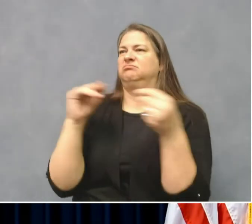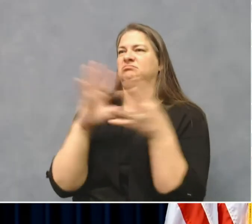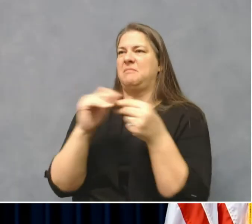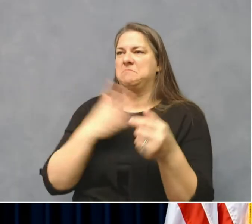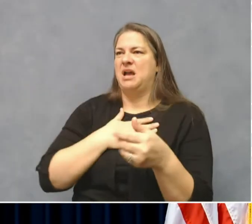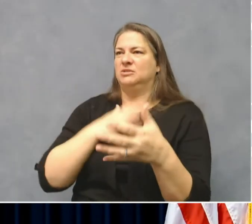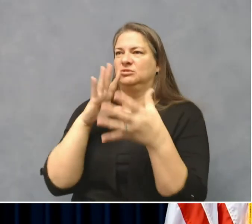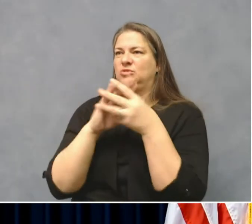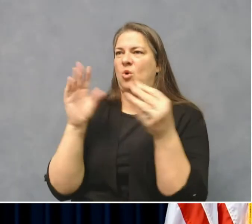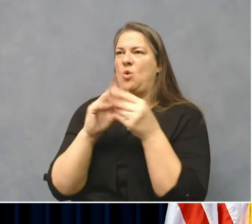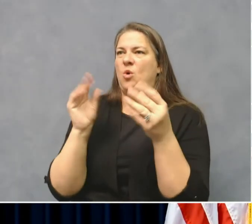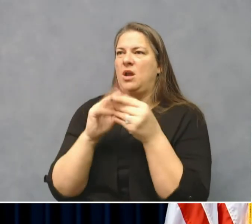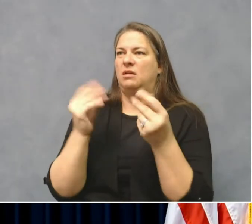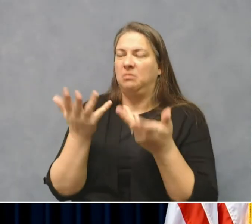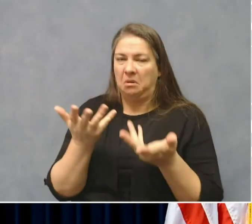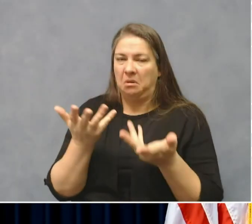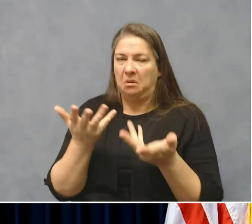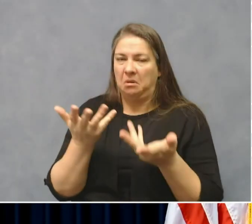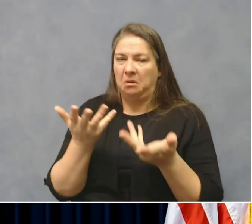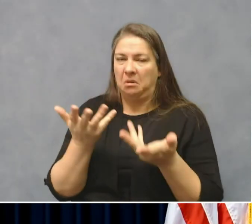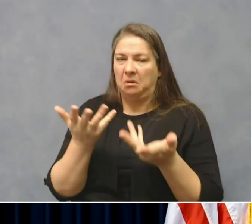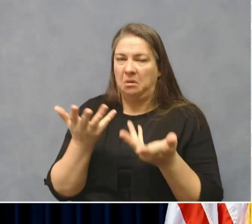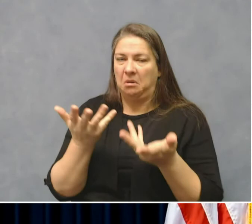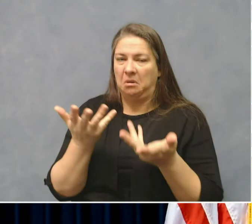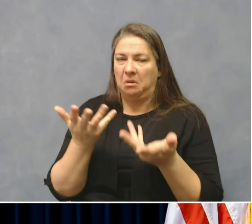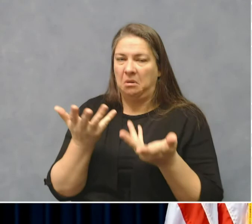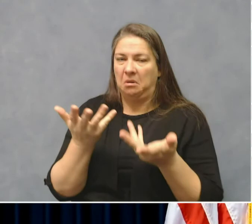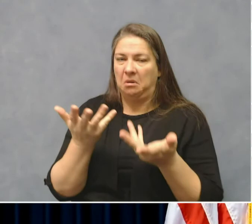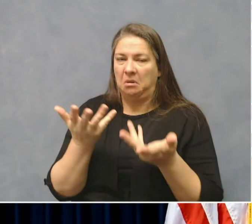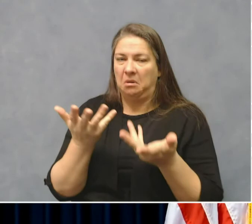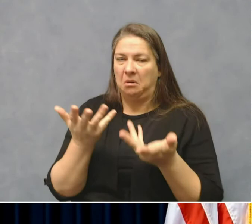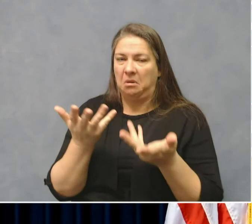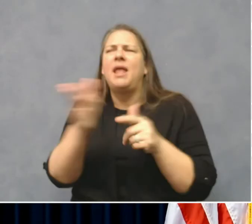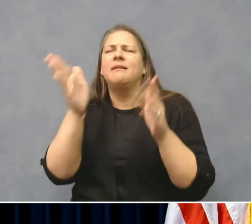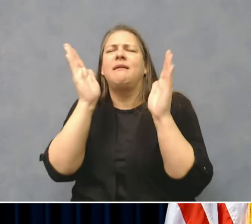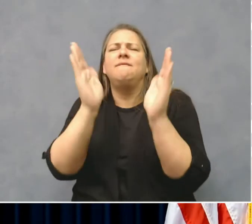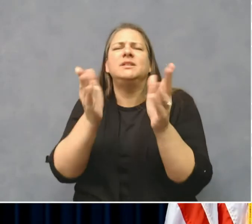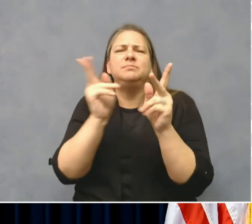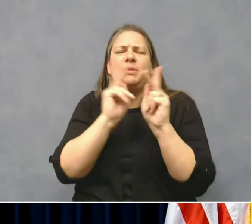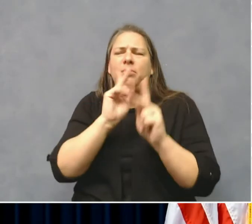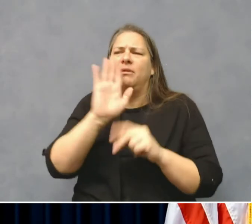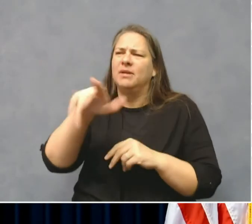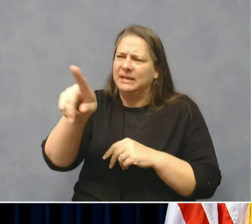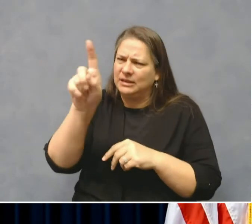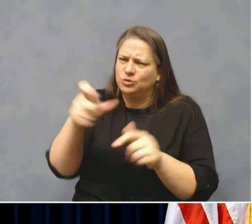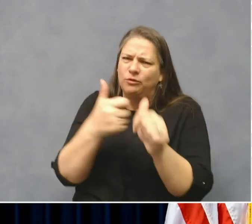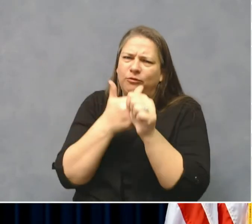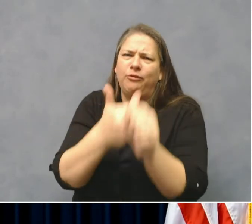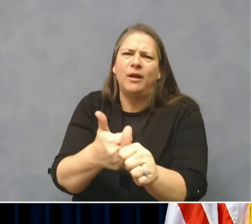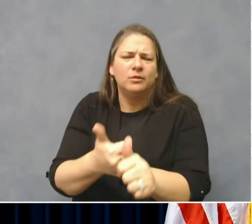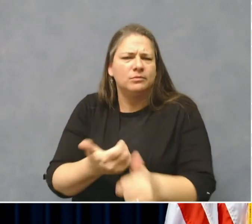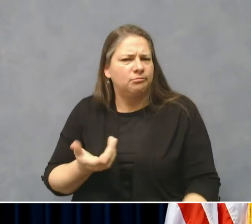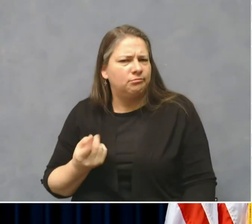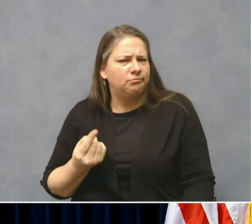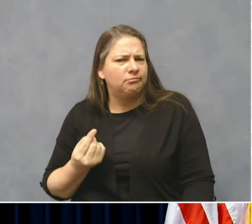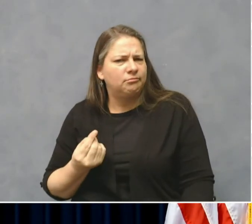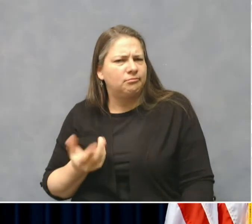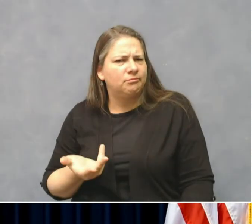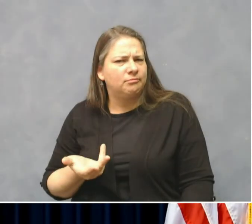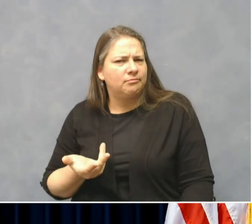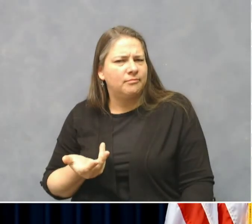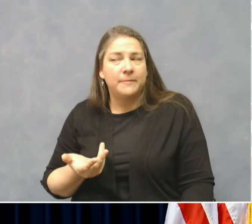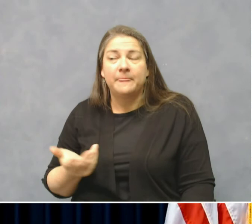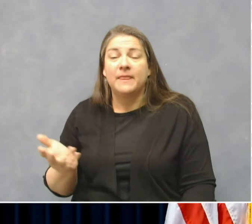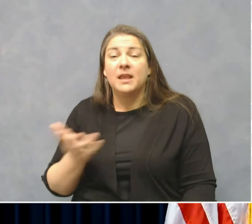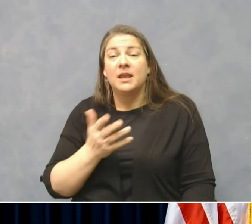you planning on as we head into the holiday? all the above.